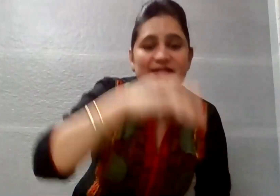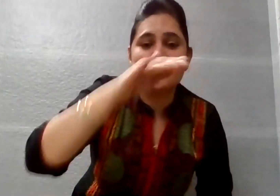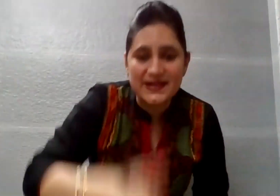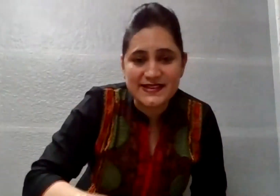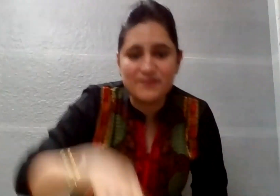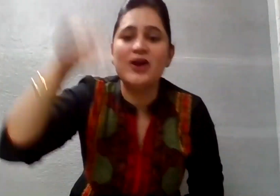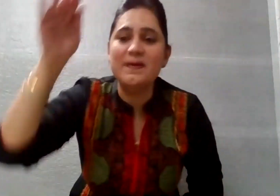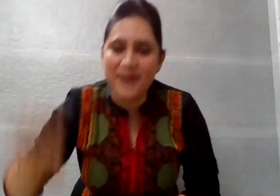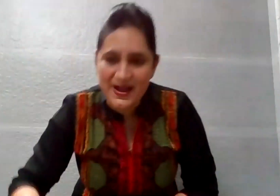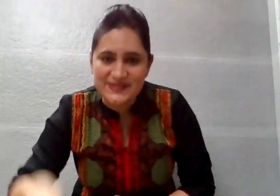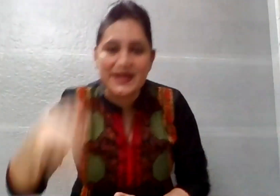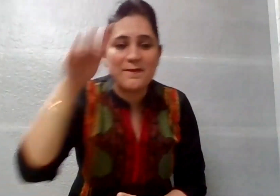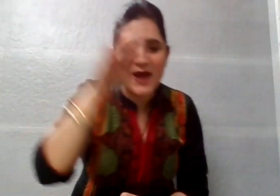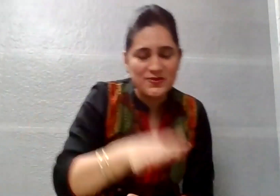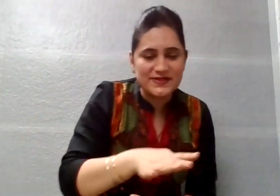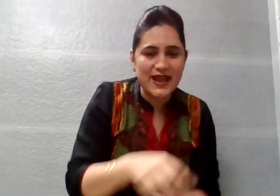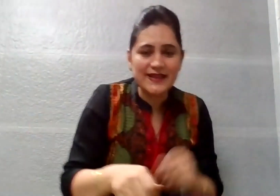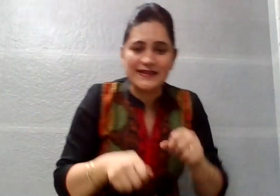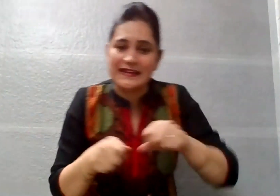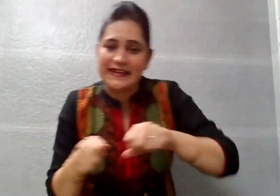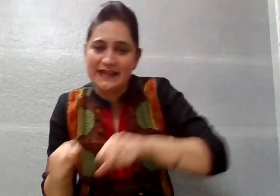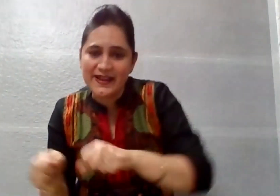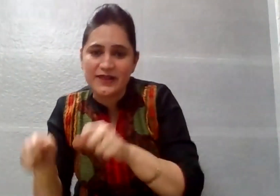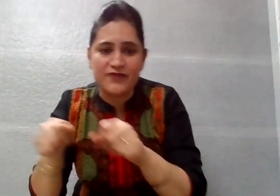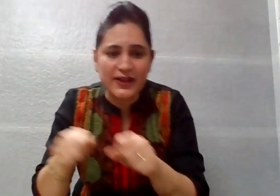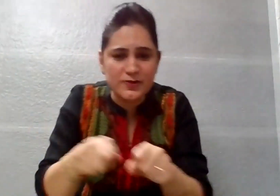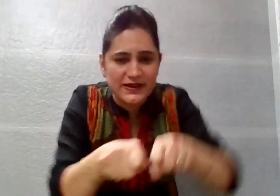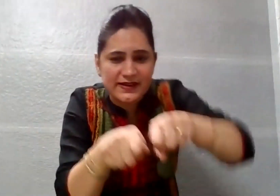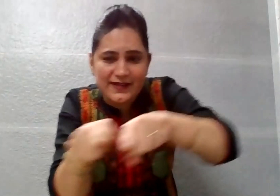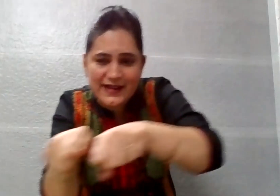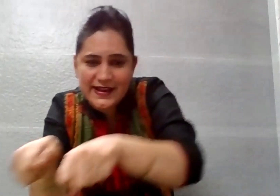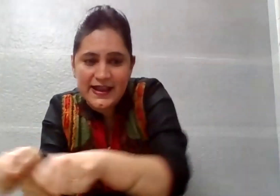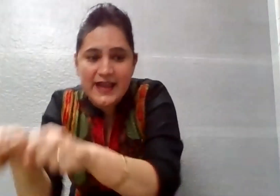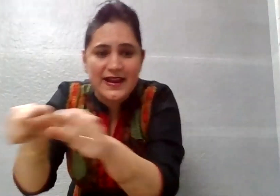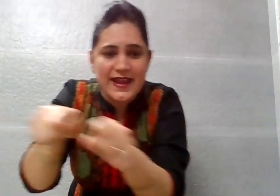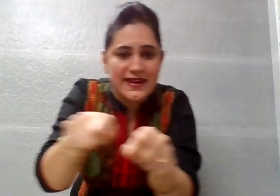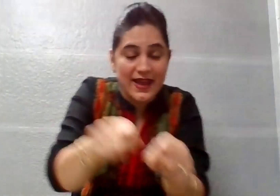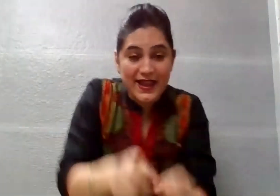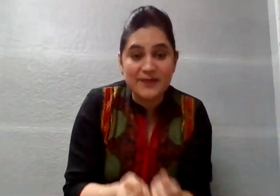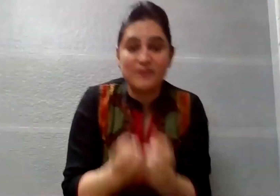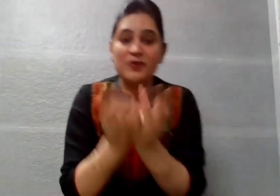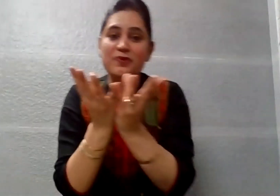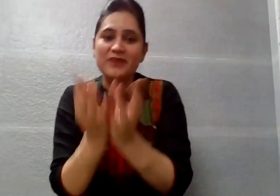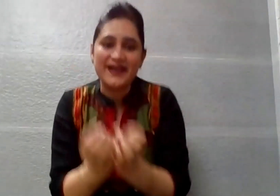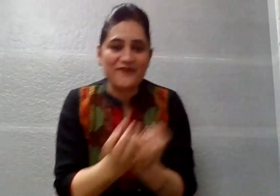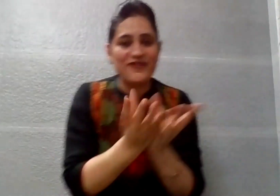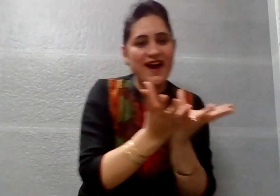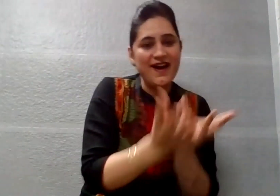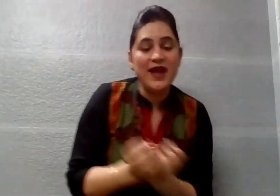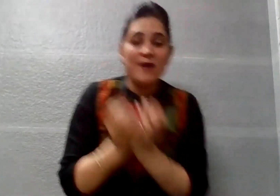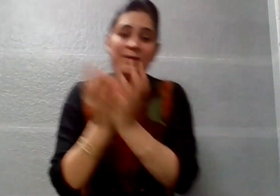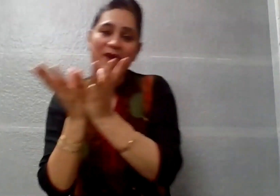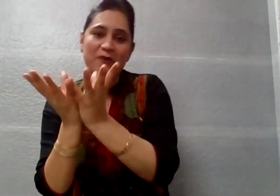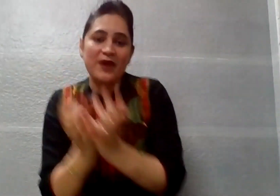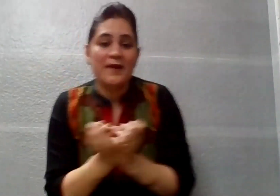bounce like a basketball. Bounce. Bounce. I can clean like a vacuum cleaner. Clean. Clean. I can bloom like a